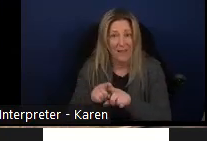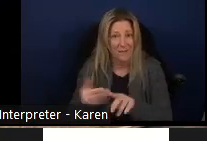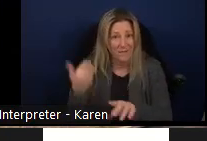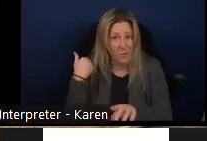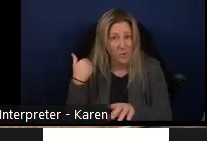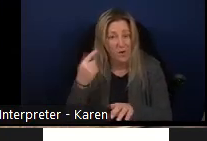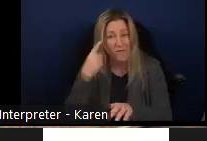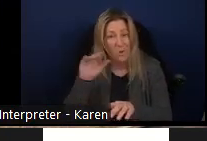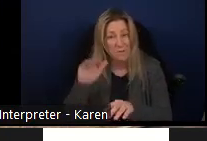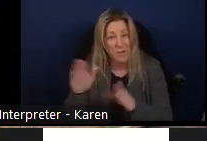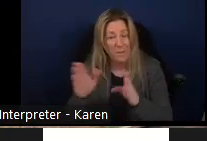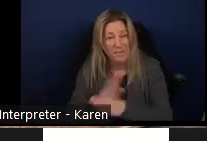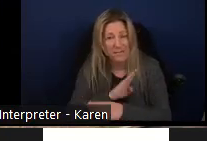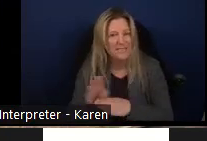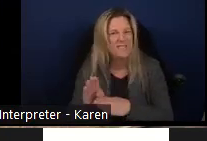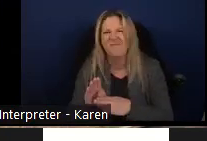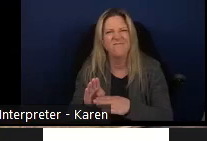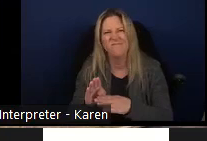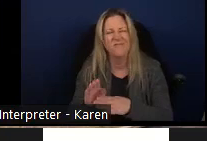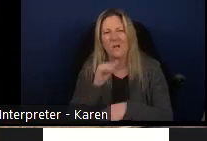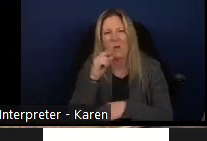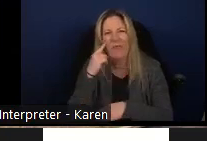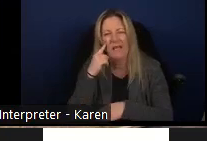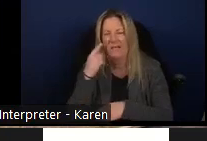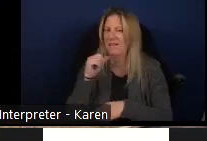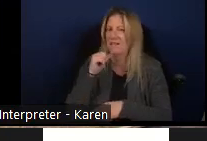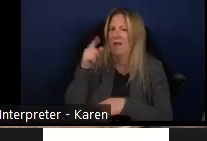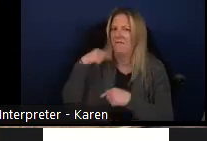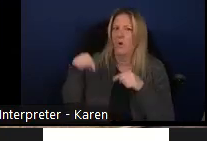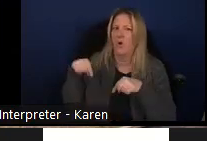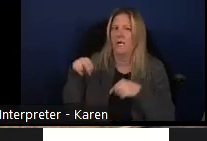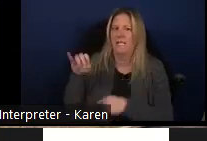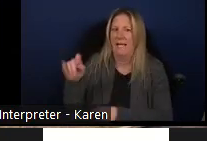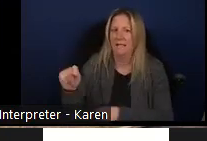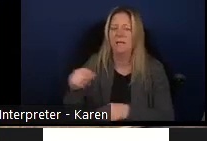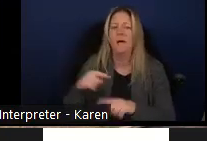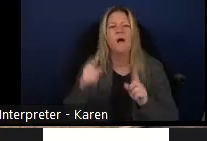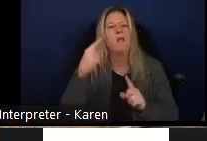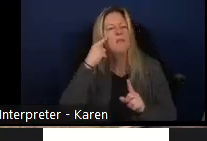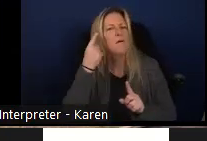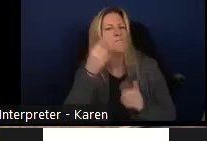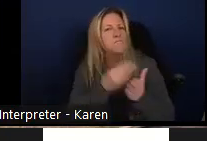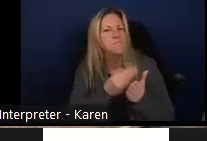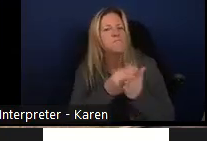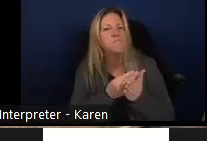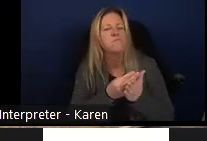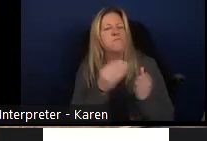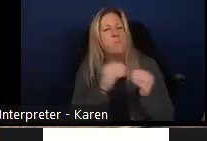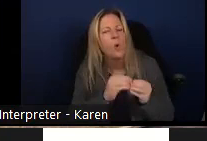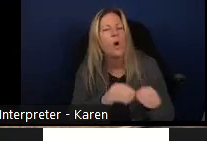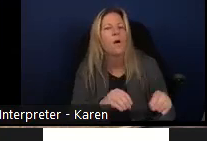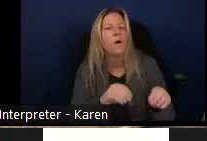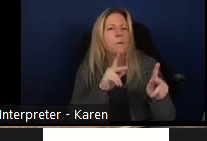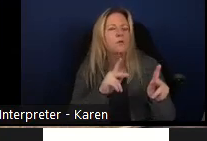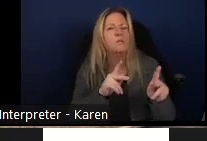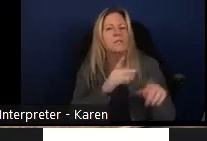small businesses and nonprofits, at least on the NEST side. I think there are more funding opportunities available from our